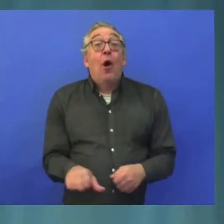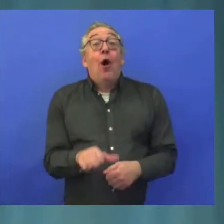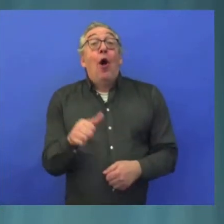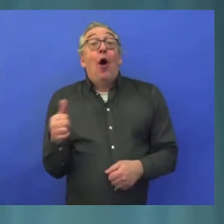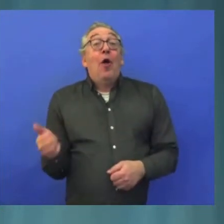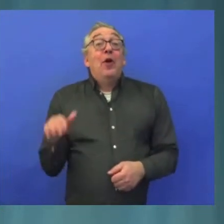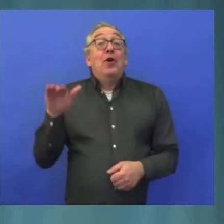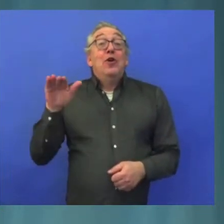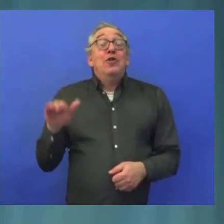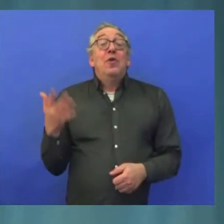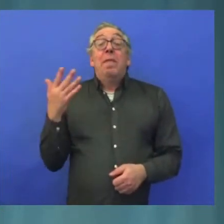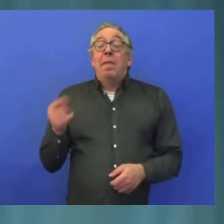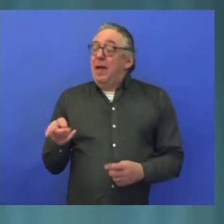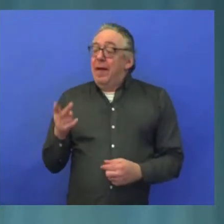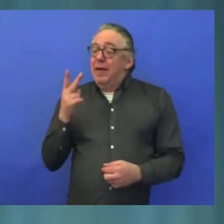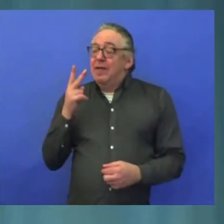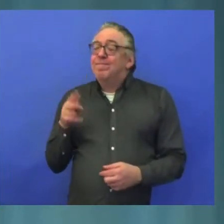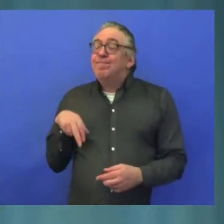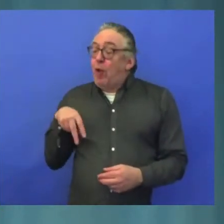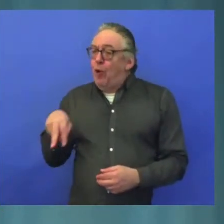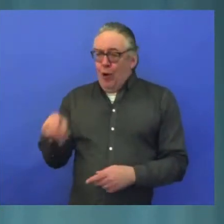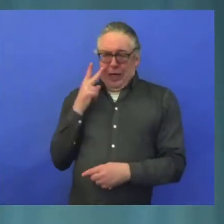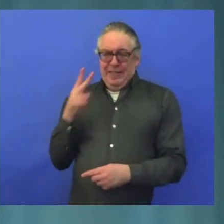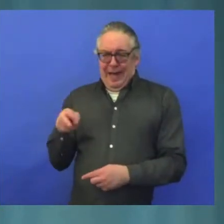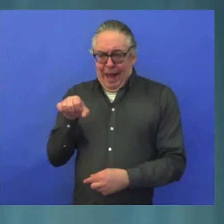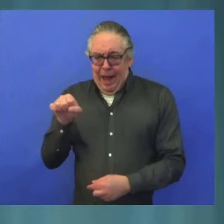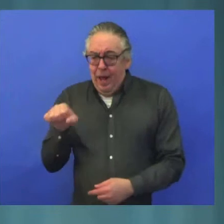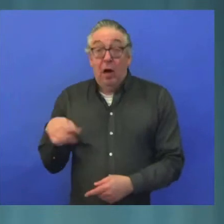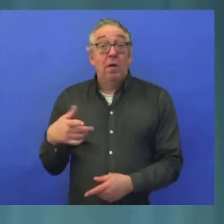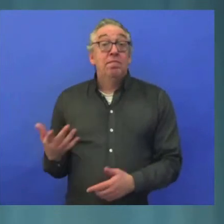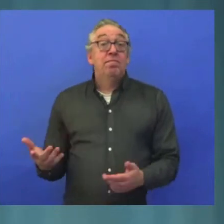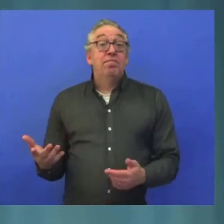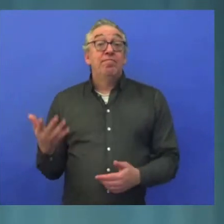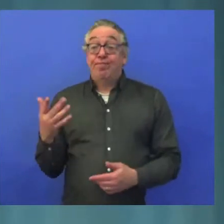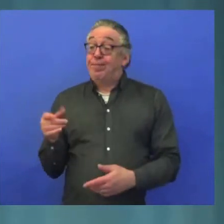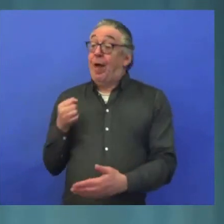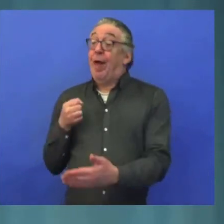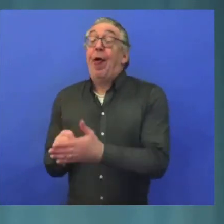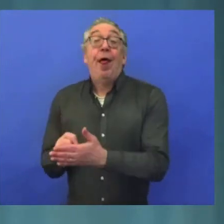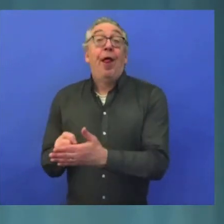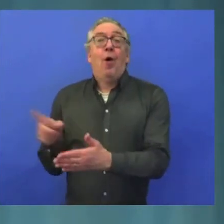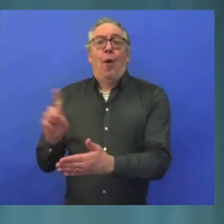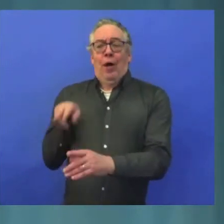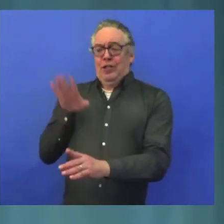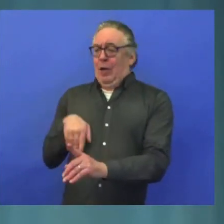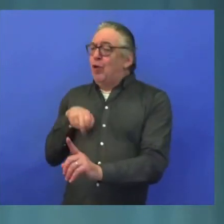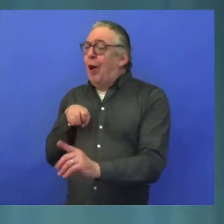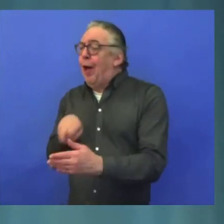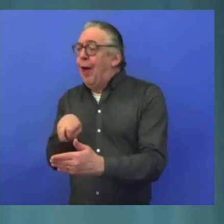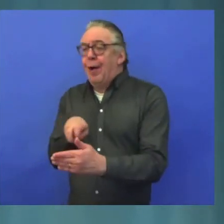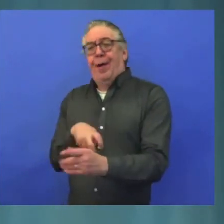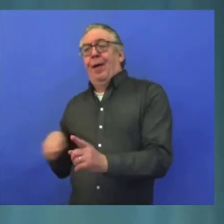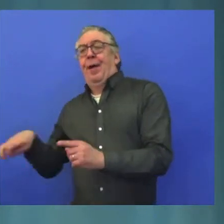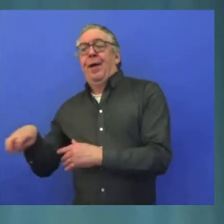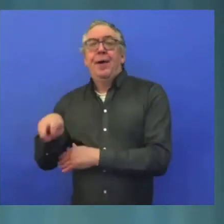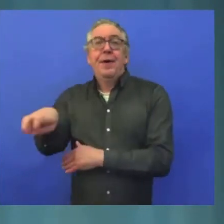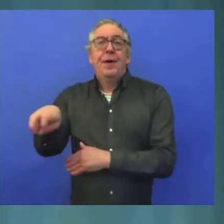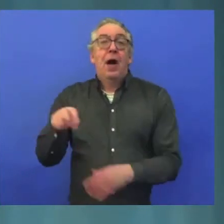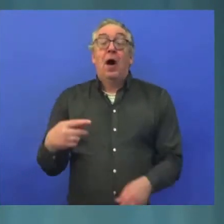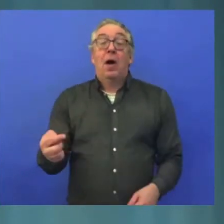maybe I stumble about it, but the next time I had to recognize it to avoid